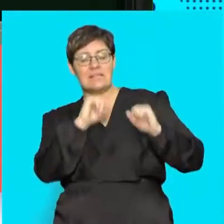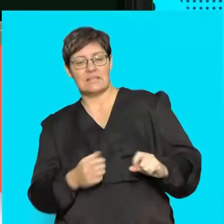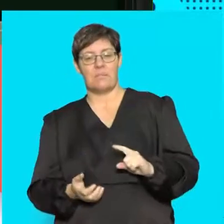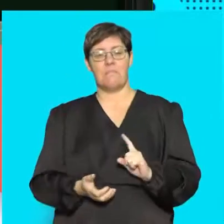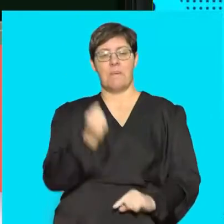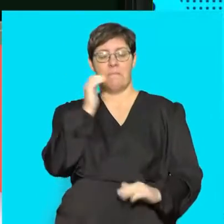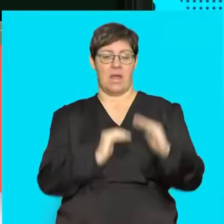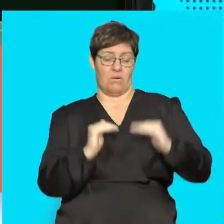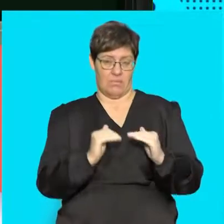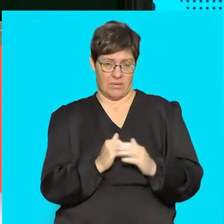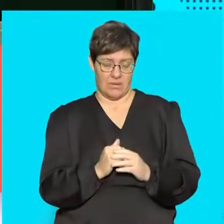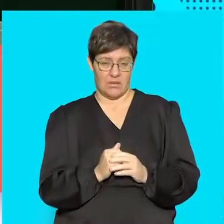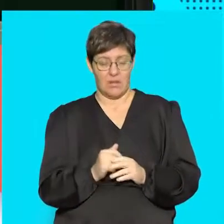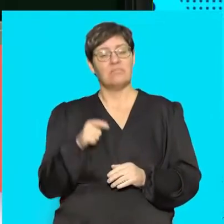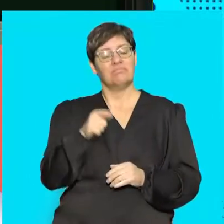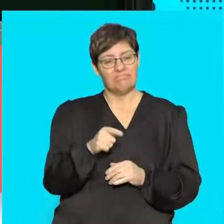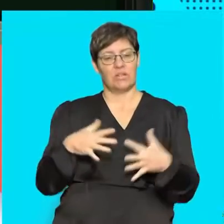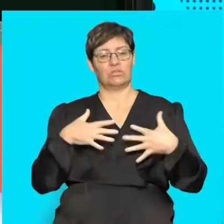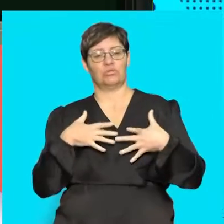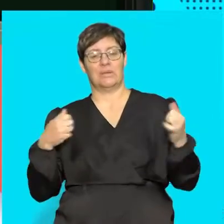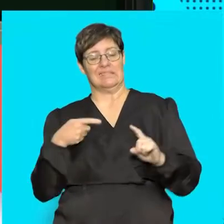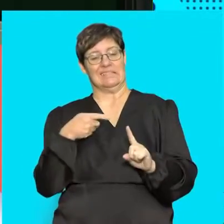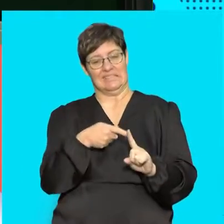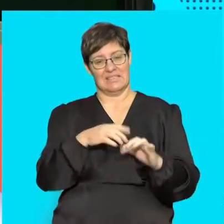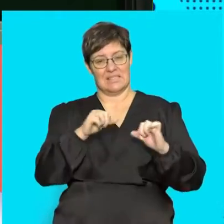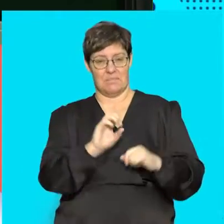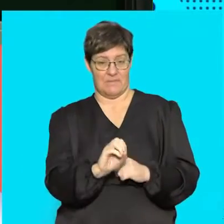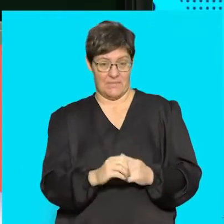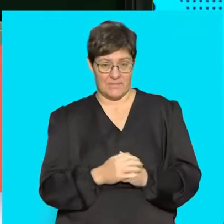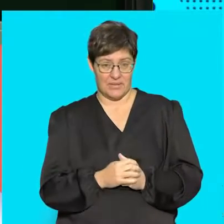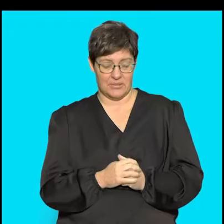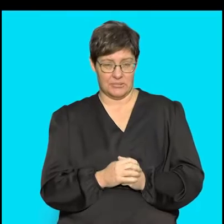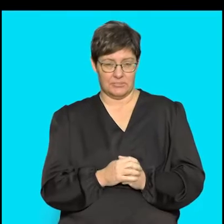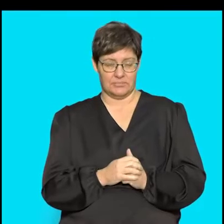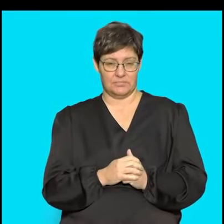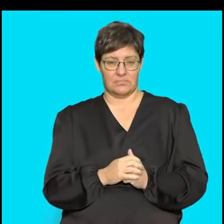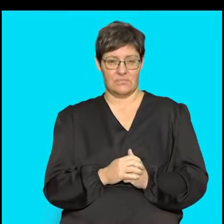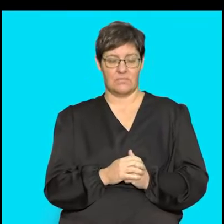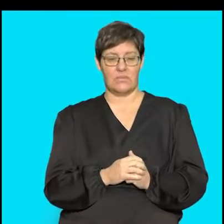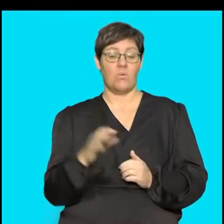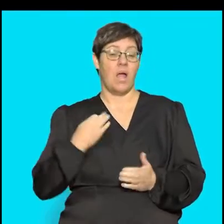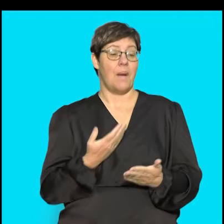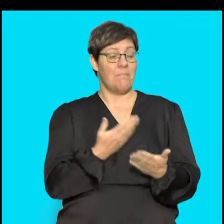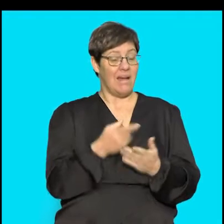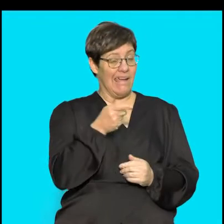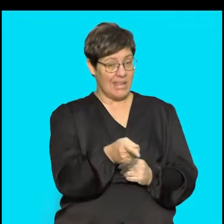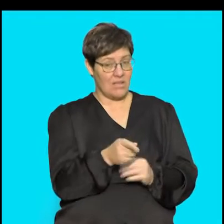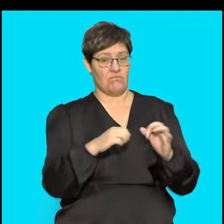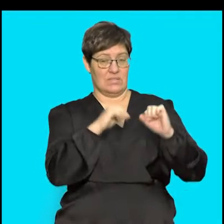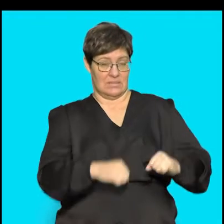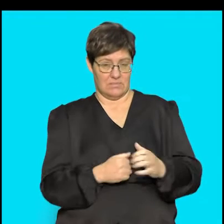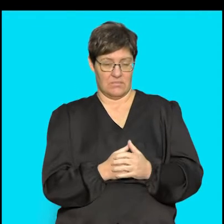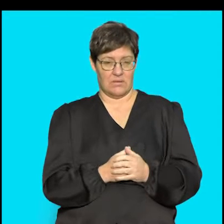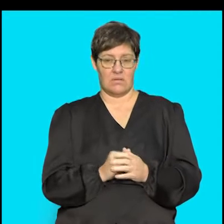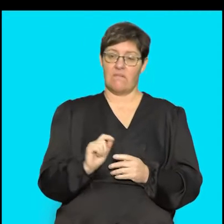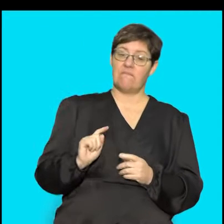has reached equilibrium and there is a stress on the system. So we will apply the stress to the